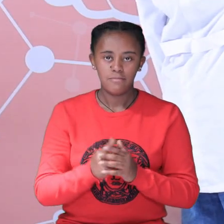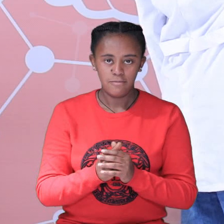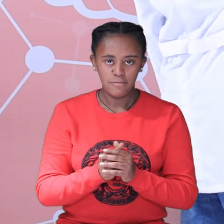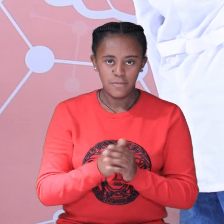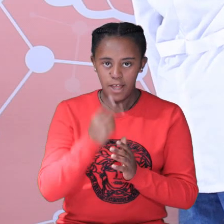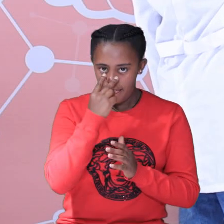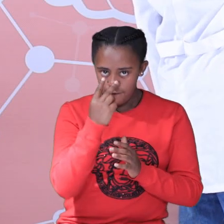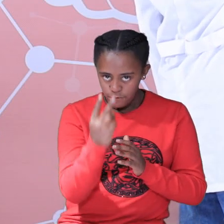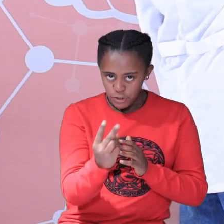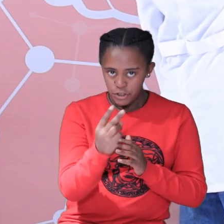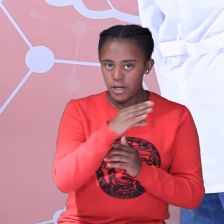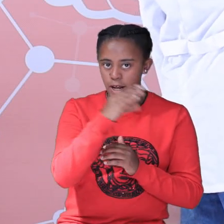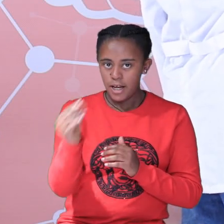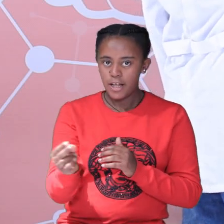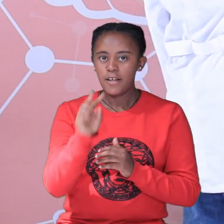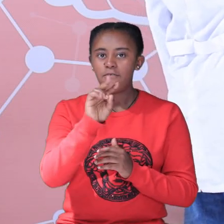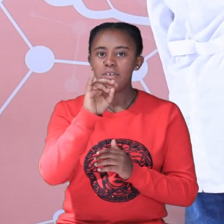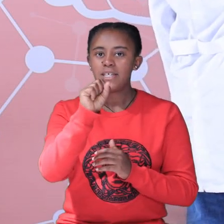vision and visibility,